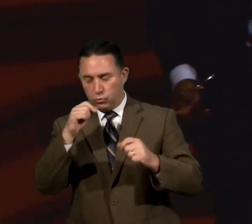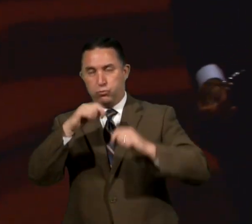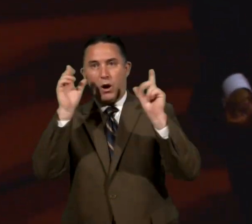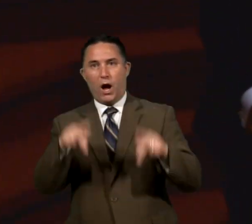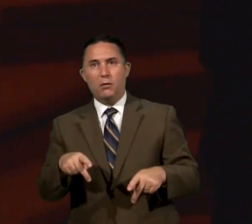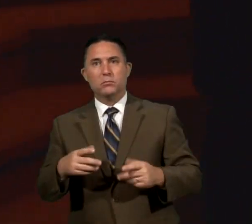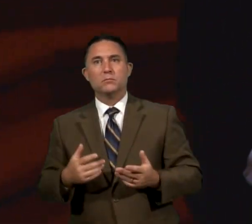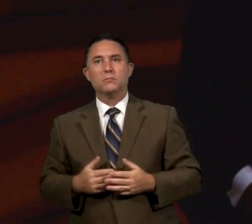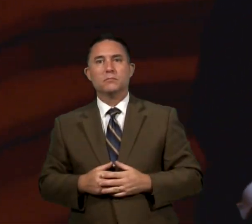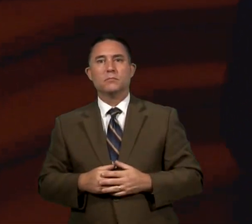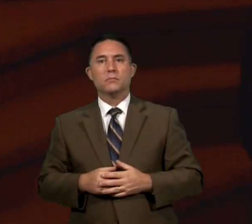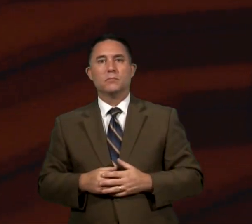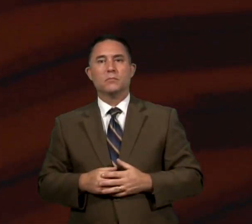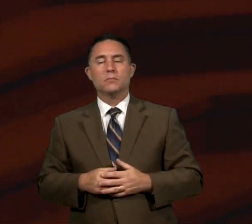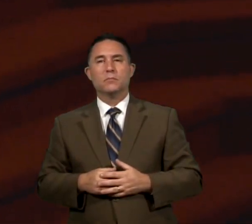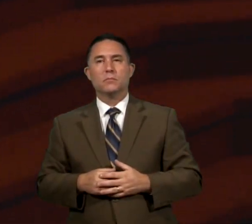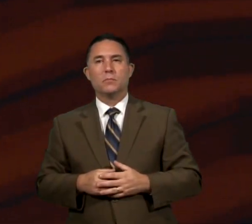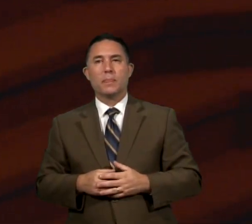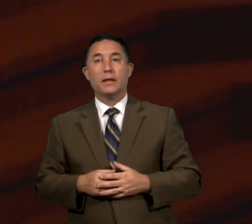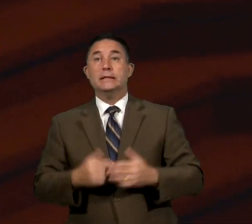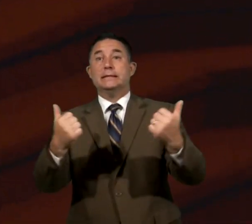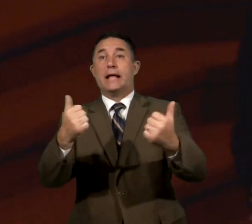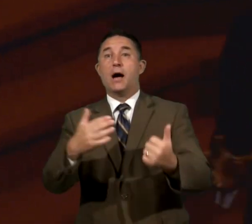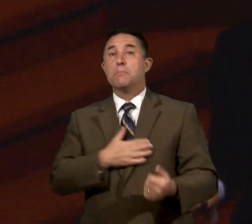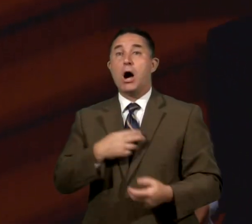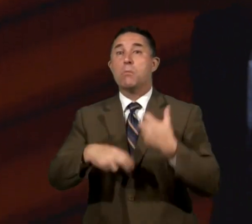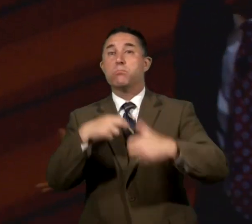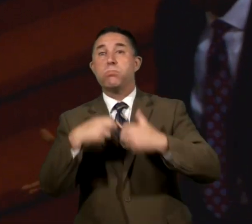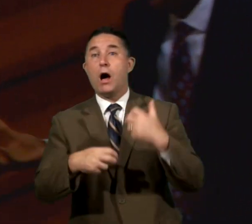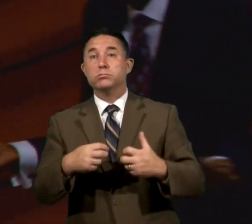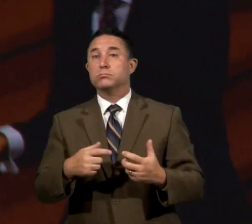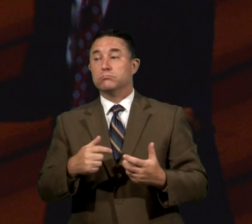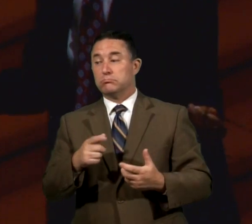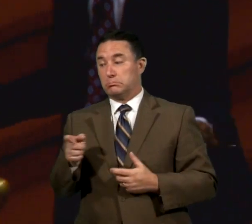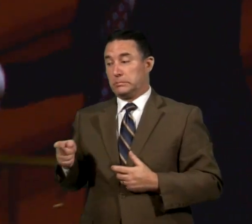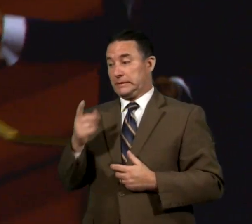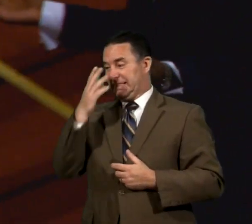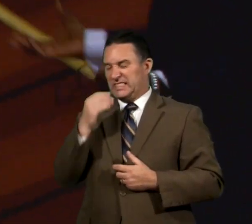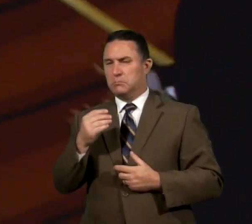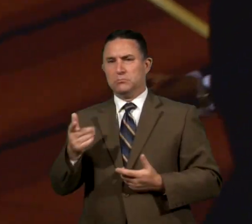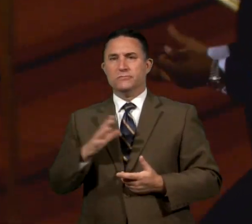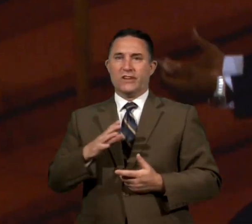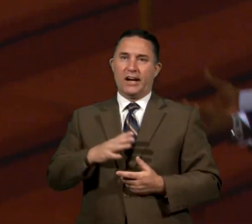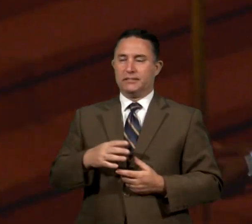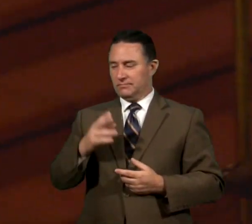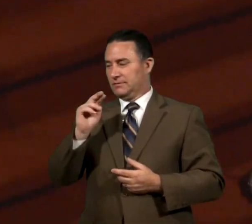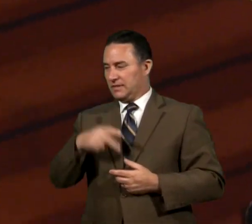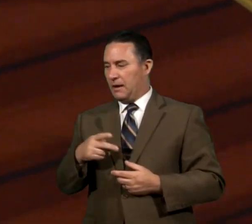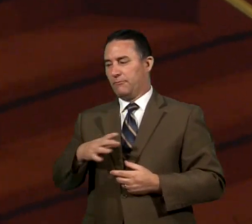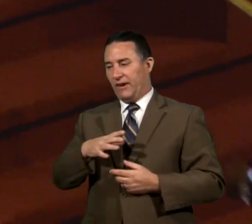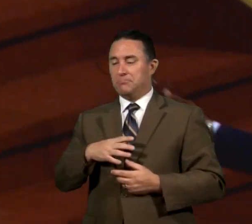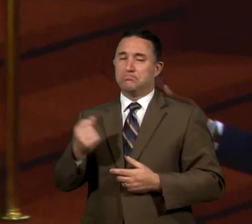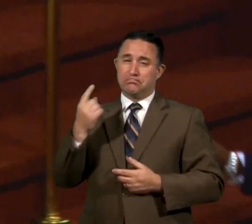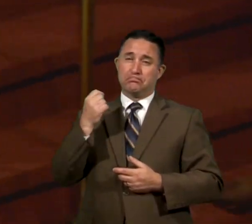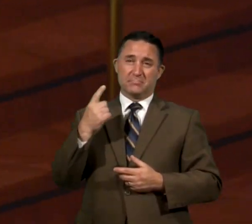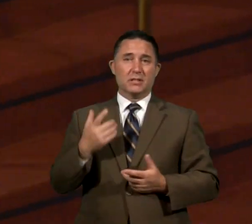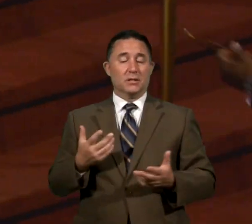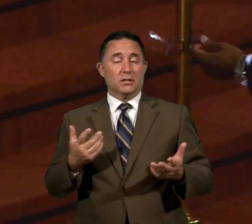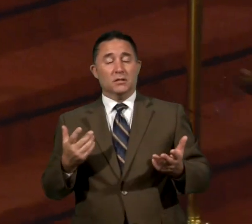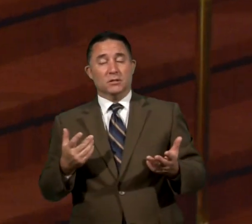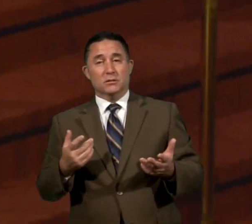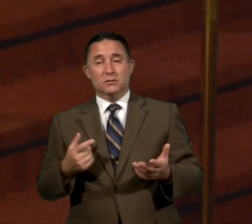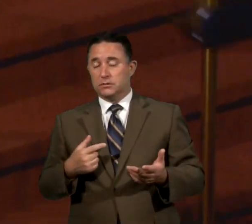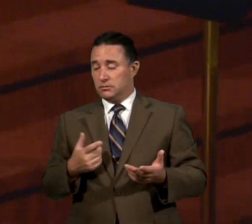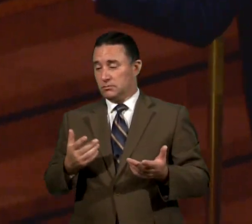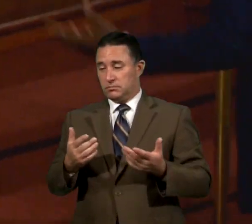up. So now my issue is not really with him sleeping. It's cool. Go ahead, take a nap, buddy. At least get